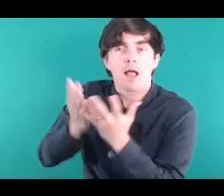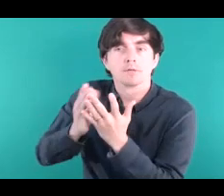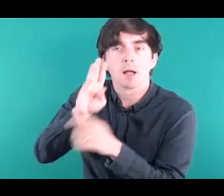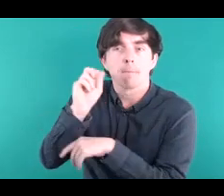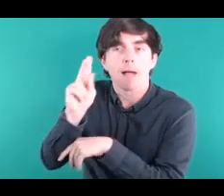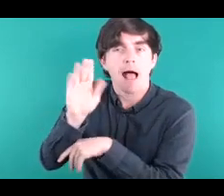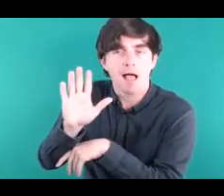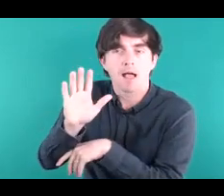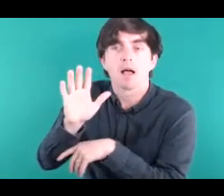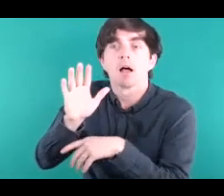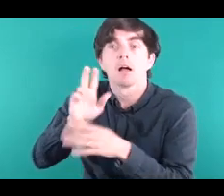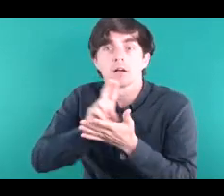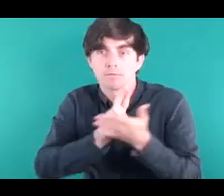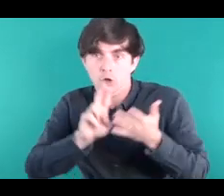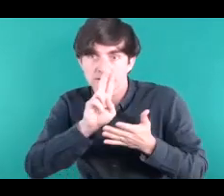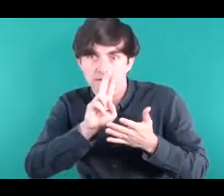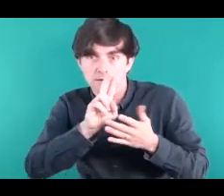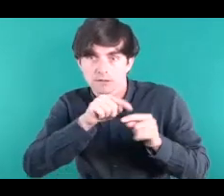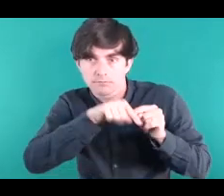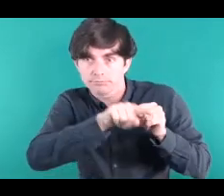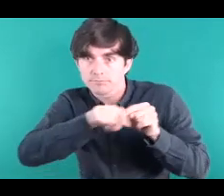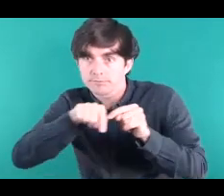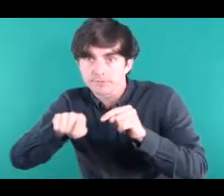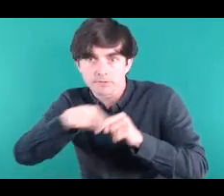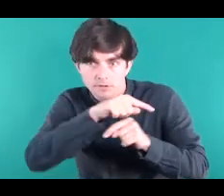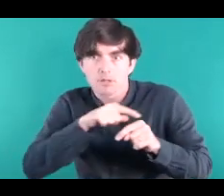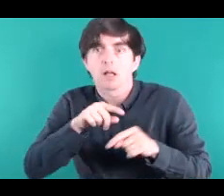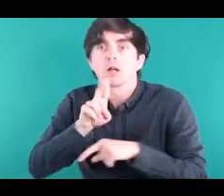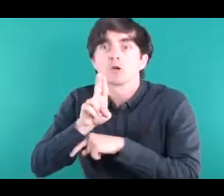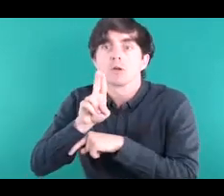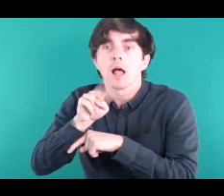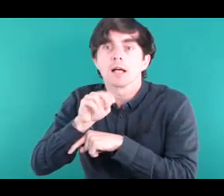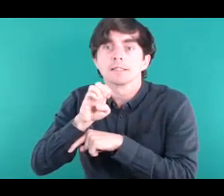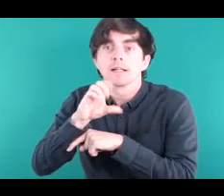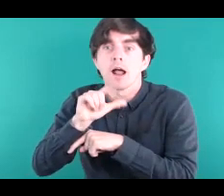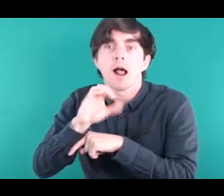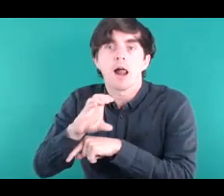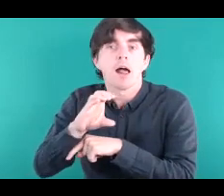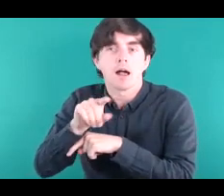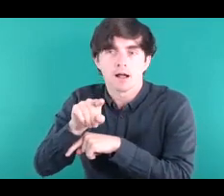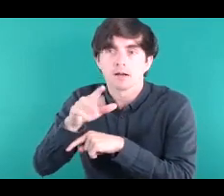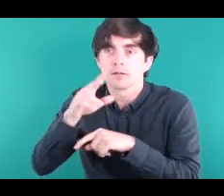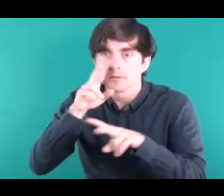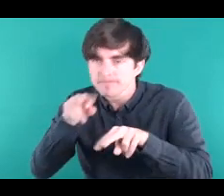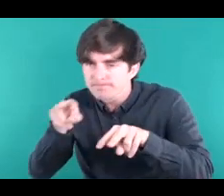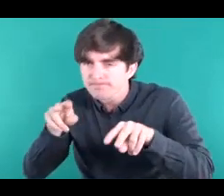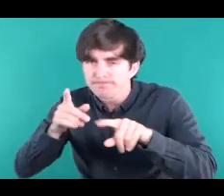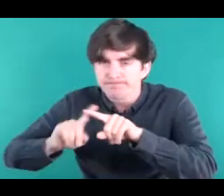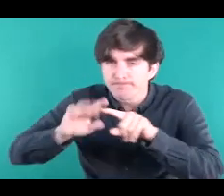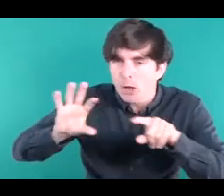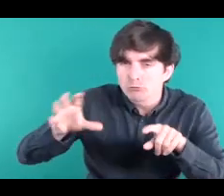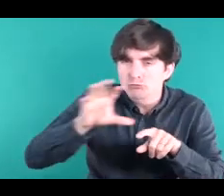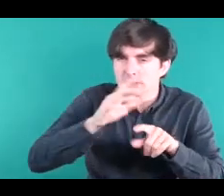Overall, the key lesson learned, which is unsurprising, of course, is that countries who have a comprehensive social protection